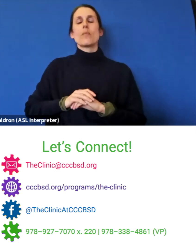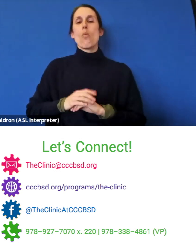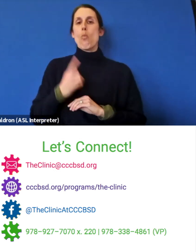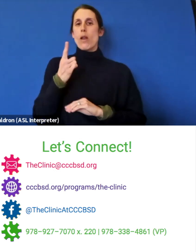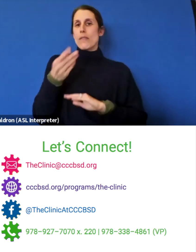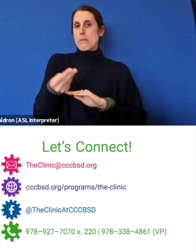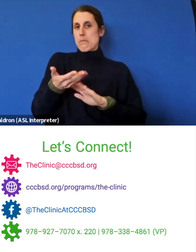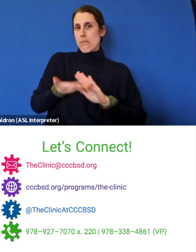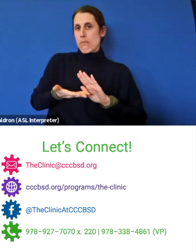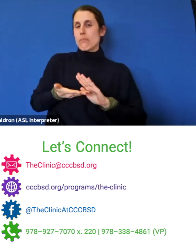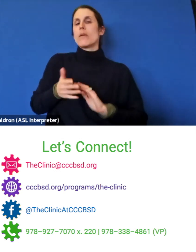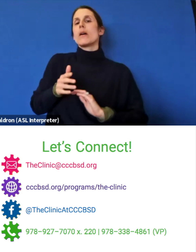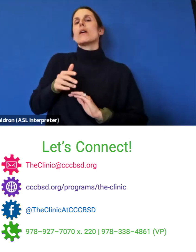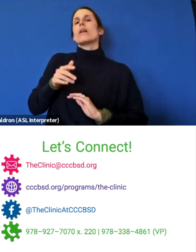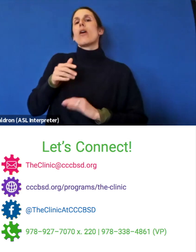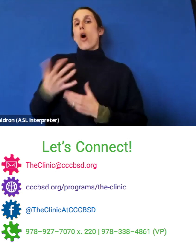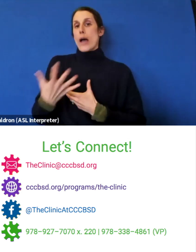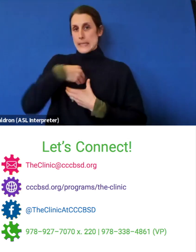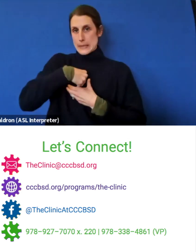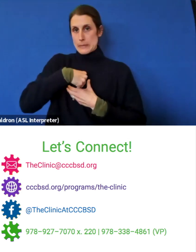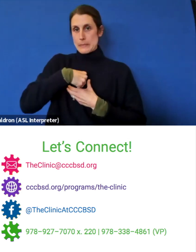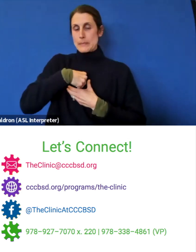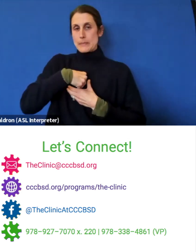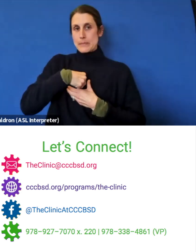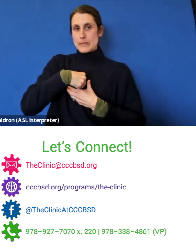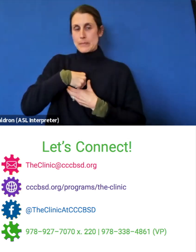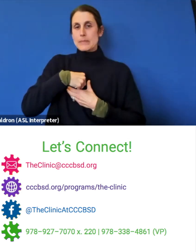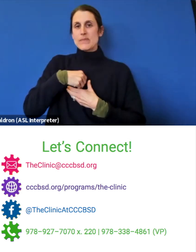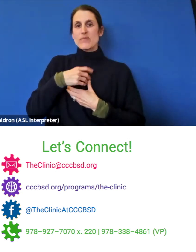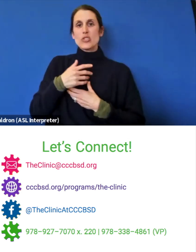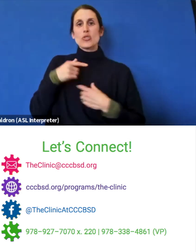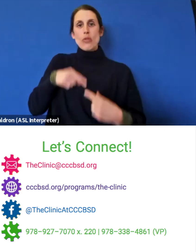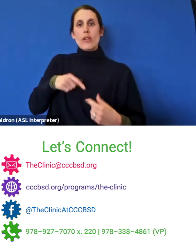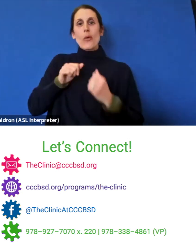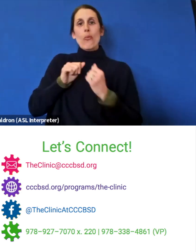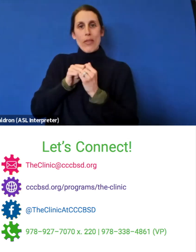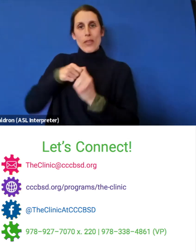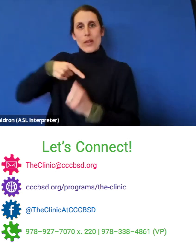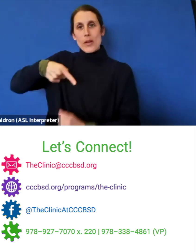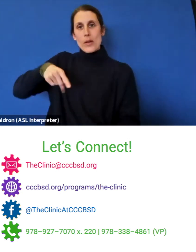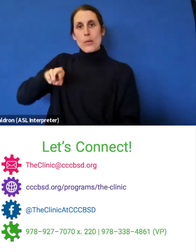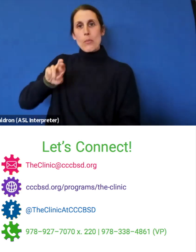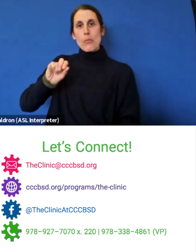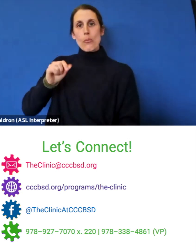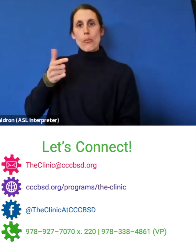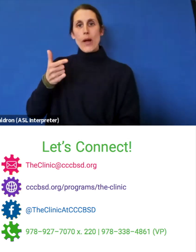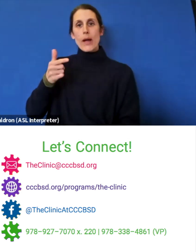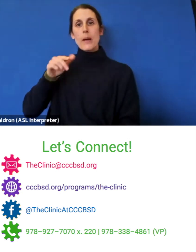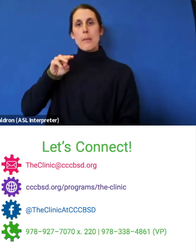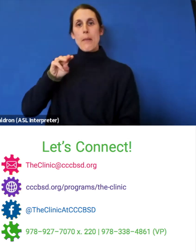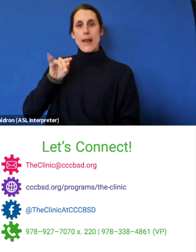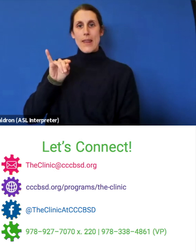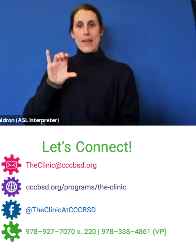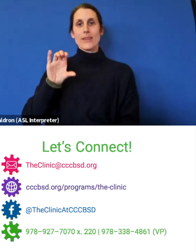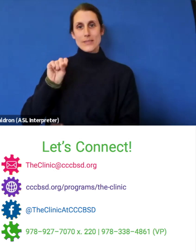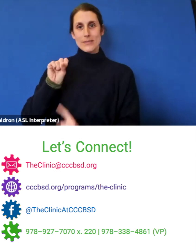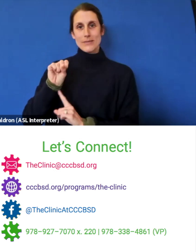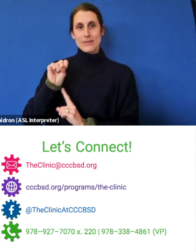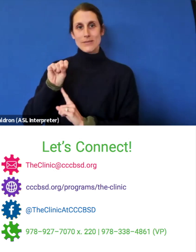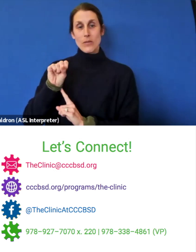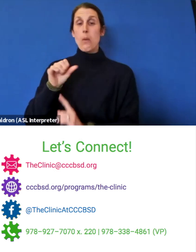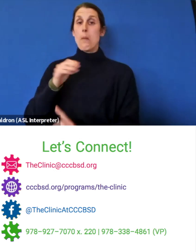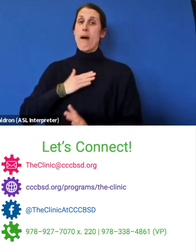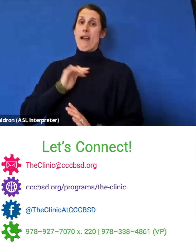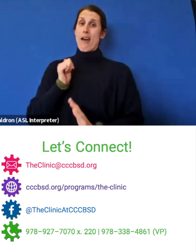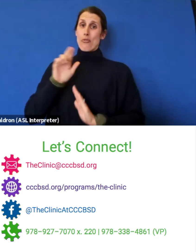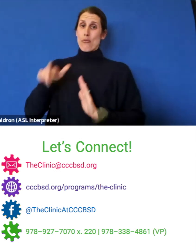or autism spectrum disorder is difficulties with pragmatics. In the clinical role, it was not uncommon for me to have the